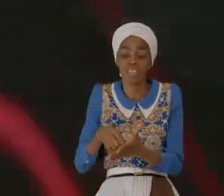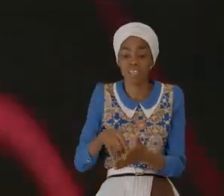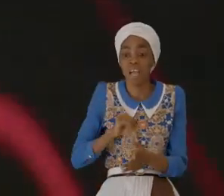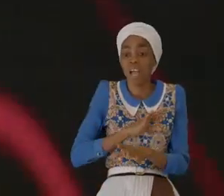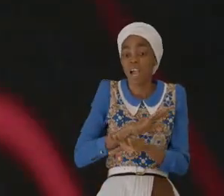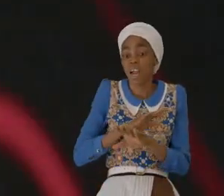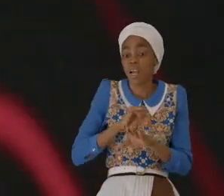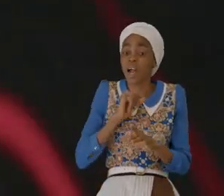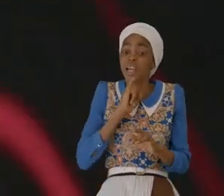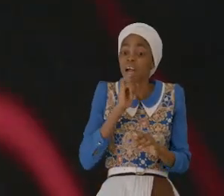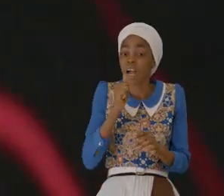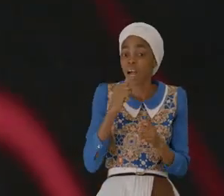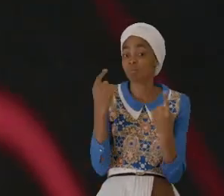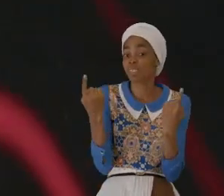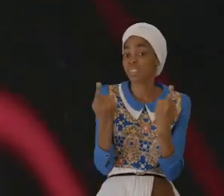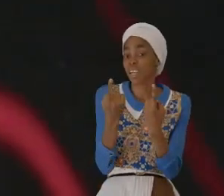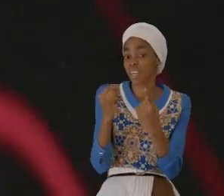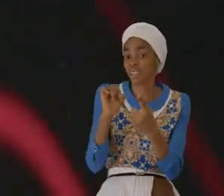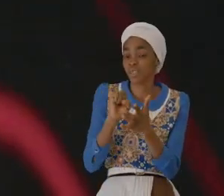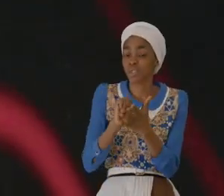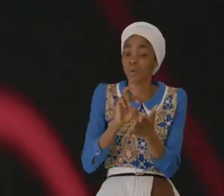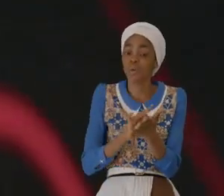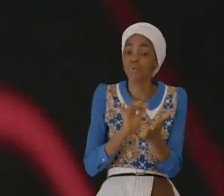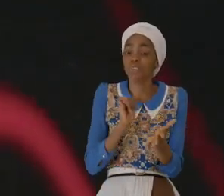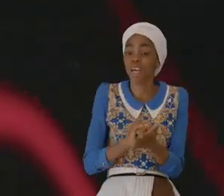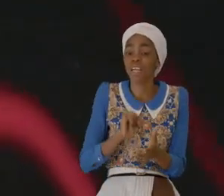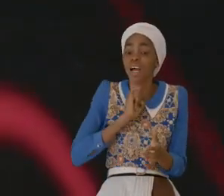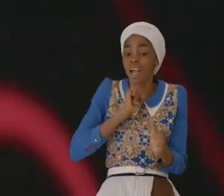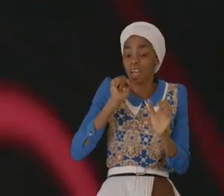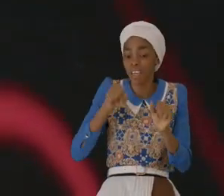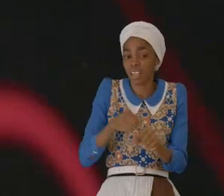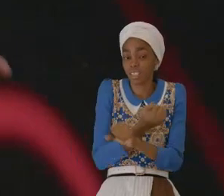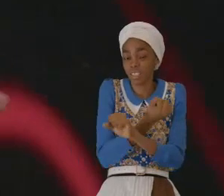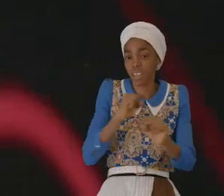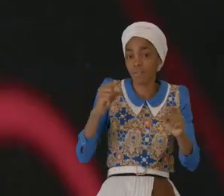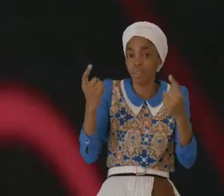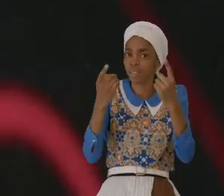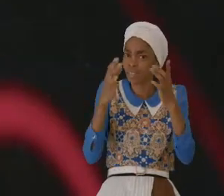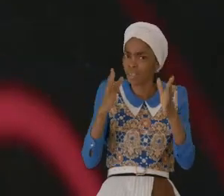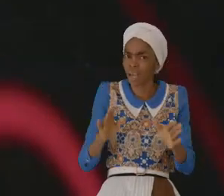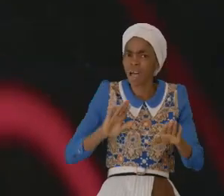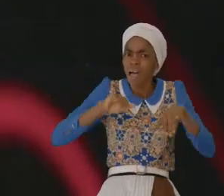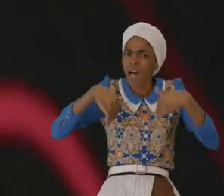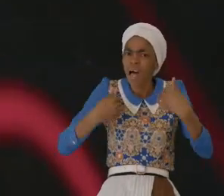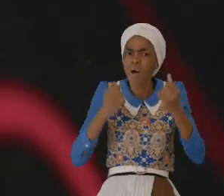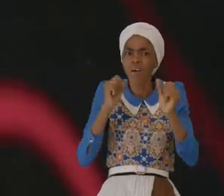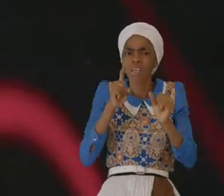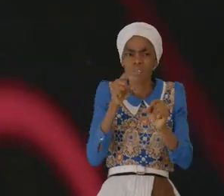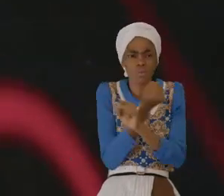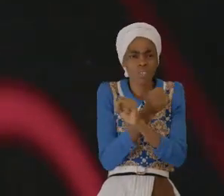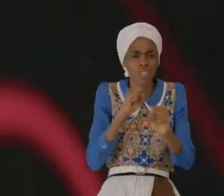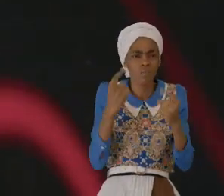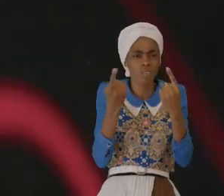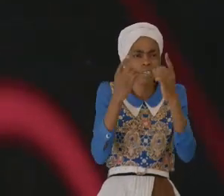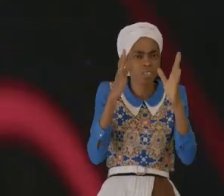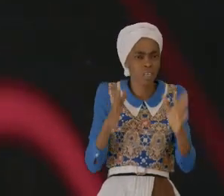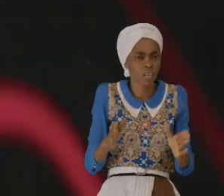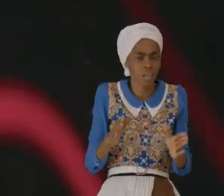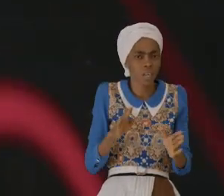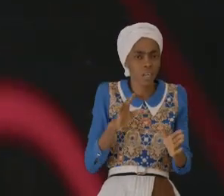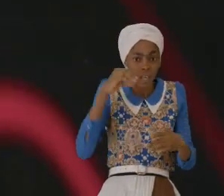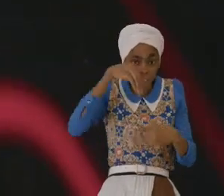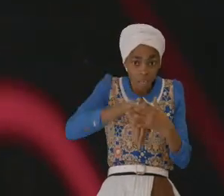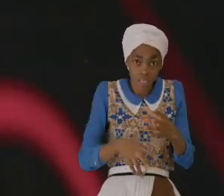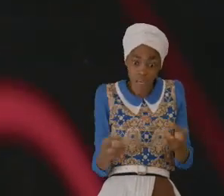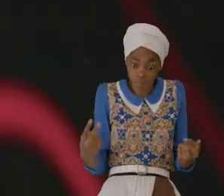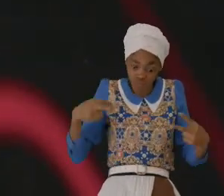but I sin with them so I can save the sinner. How can you save the sinner if you're in the same pit with them,